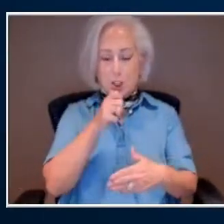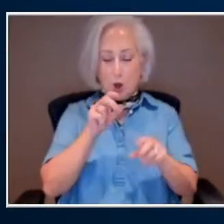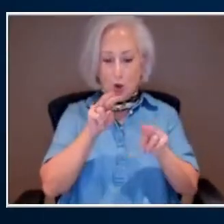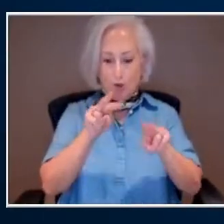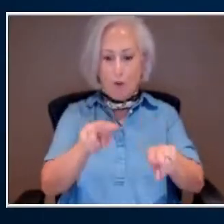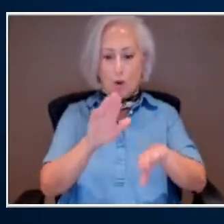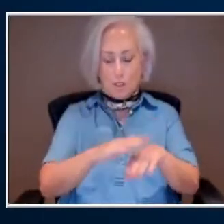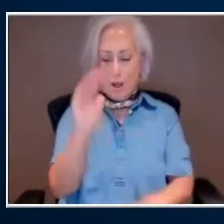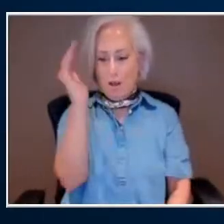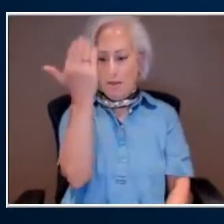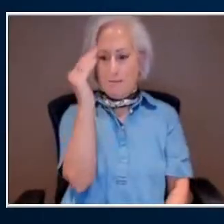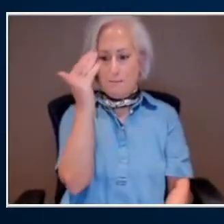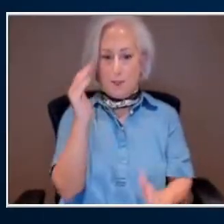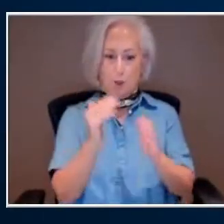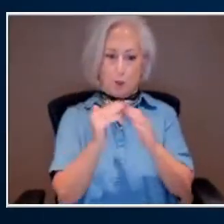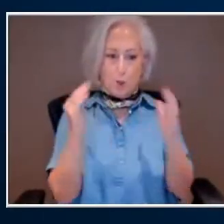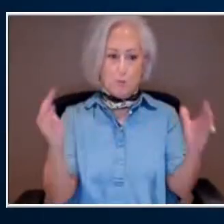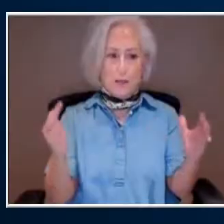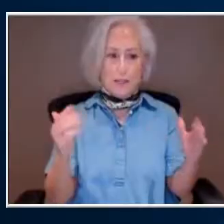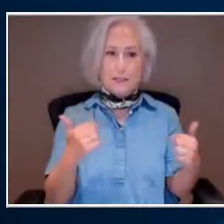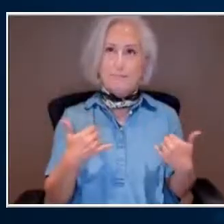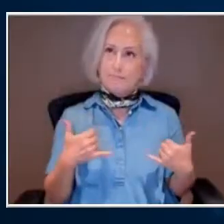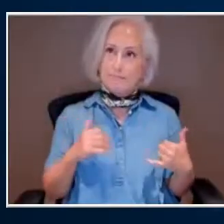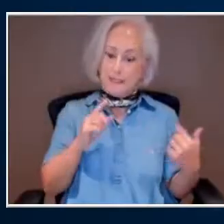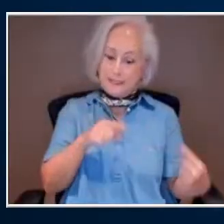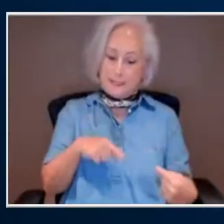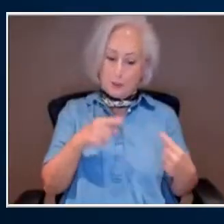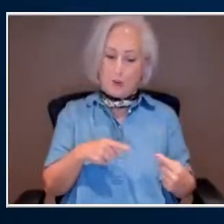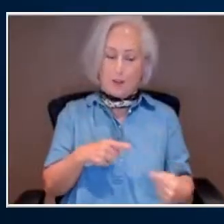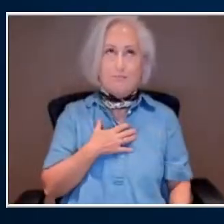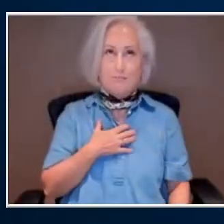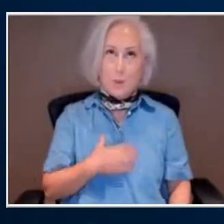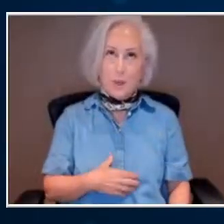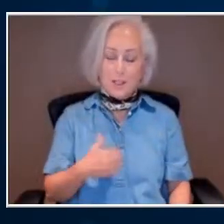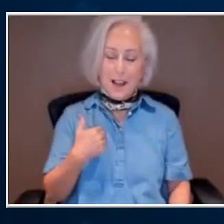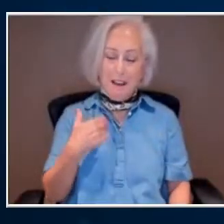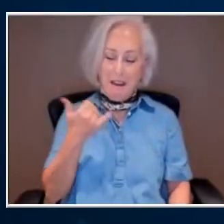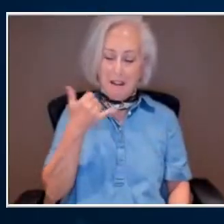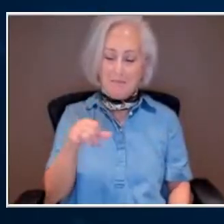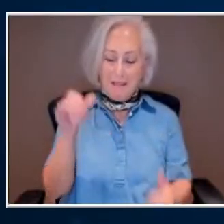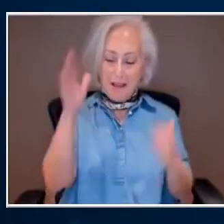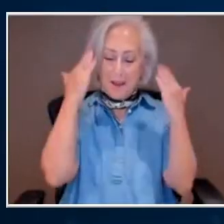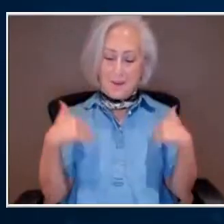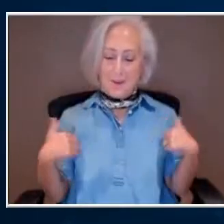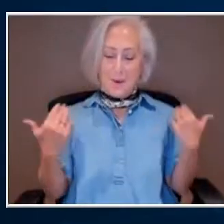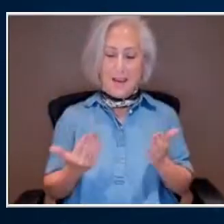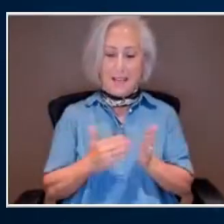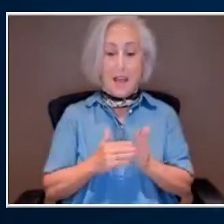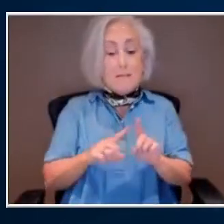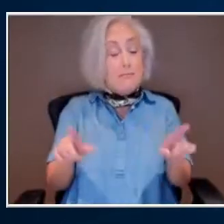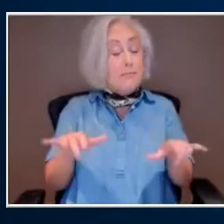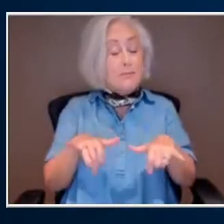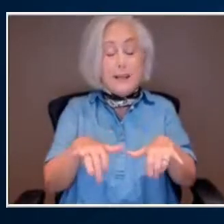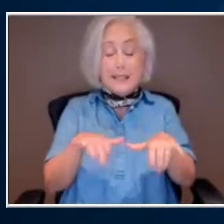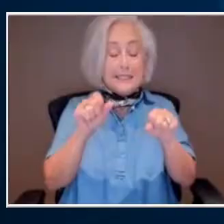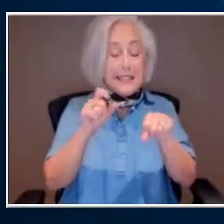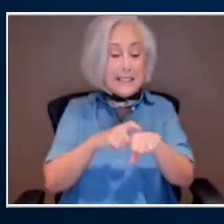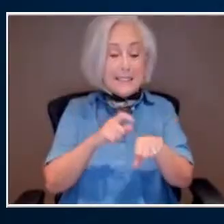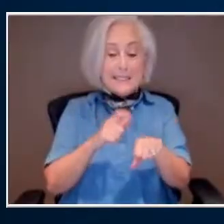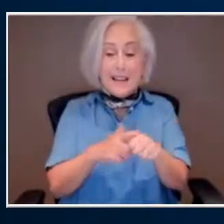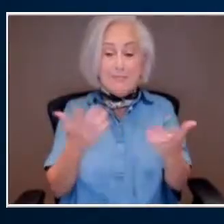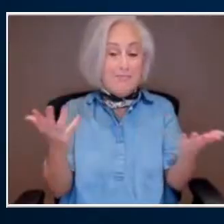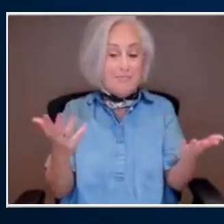struggle with that. I would give anything for those blonde locks back. But it takes time, and it is what it